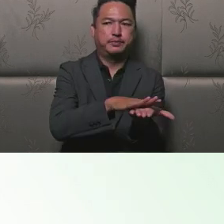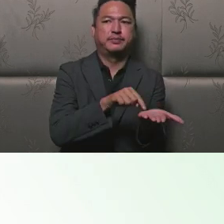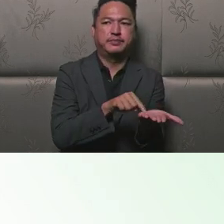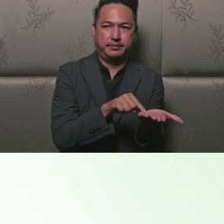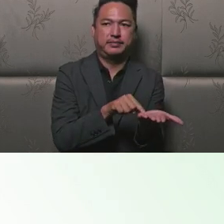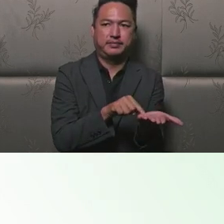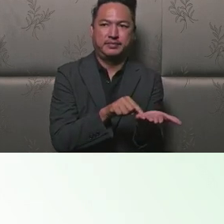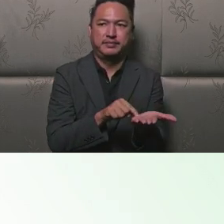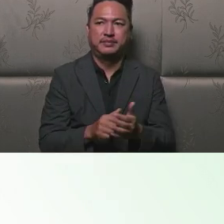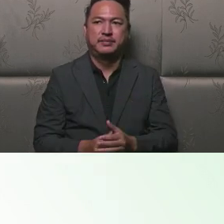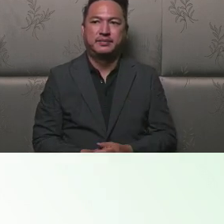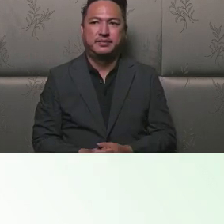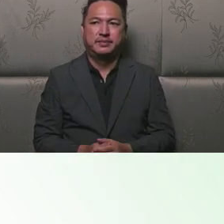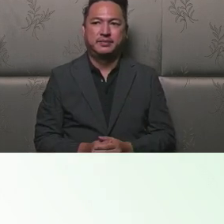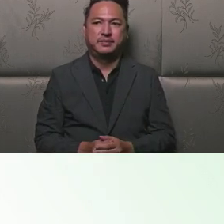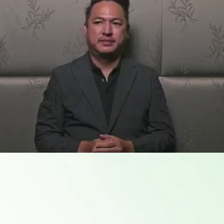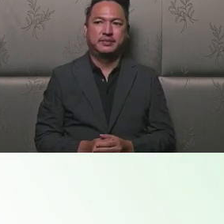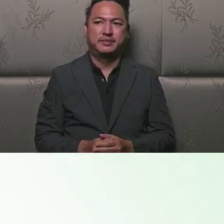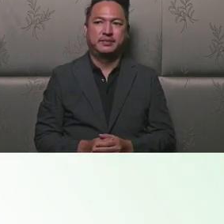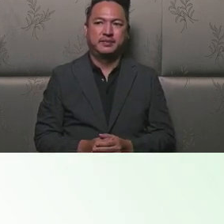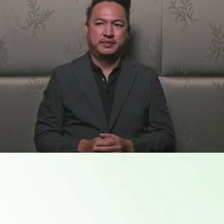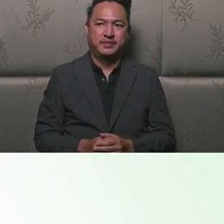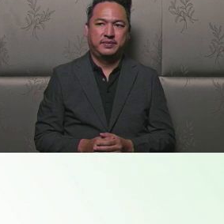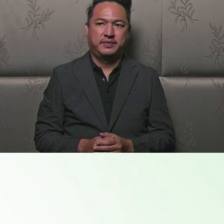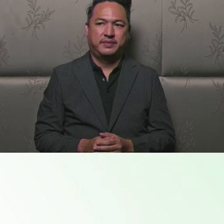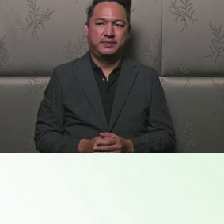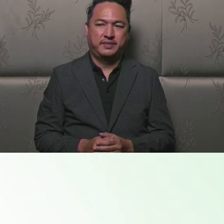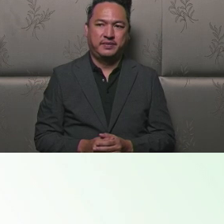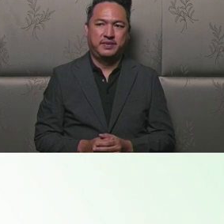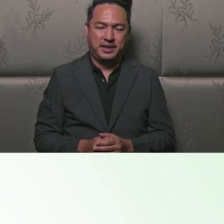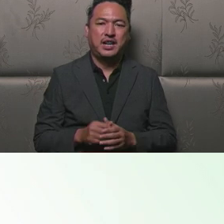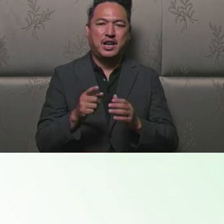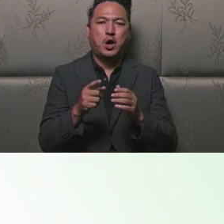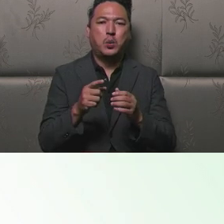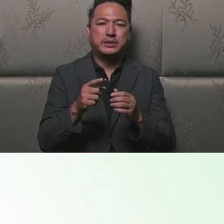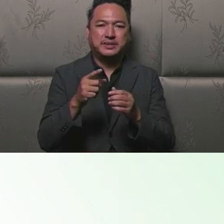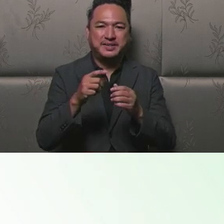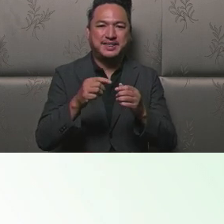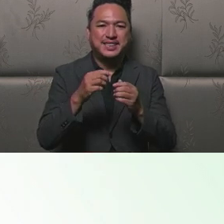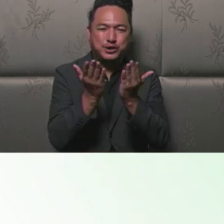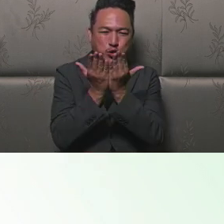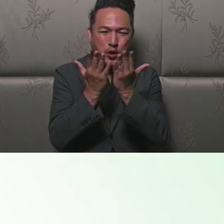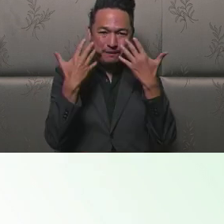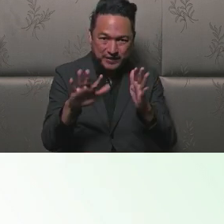a academic degree which is recognized by the Minister of Education.